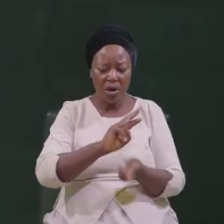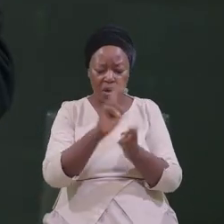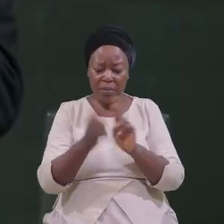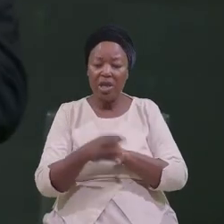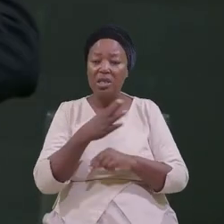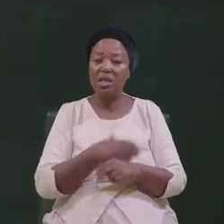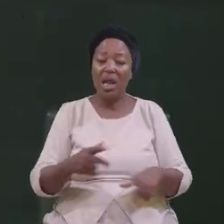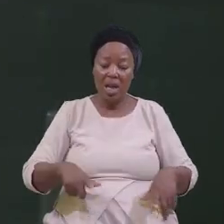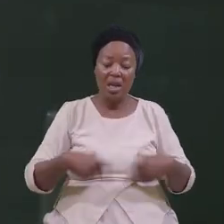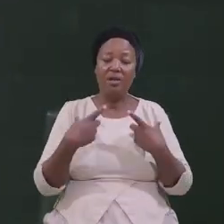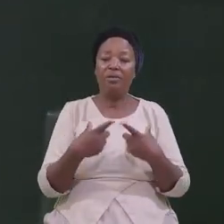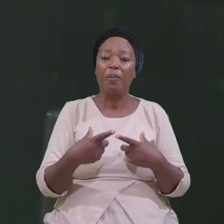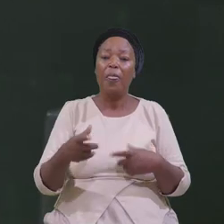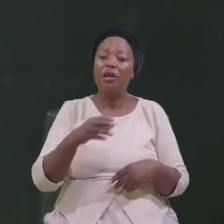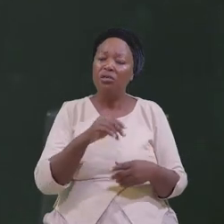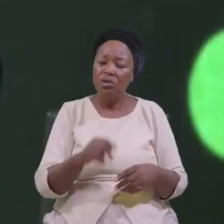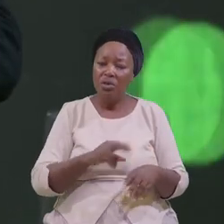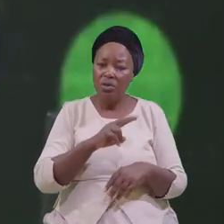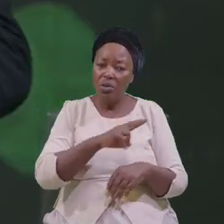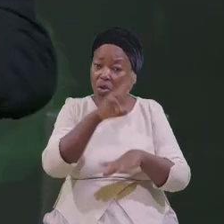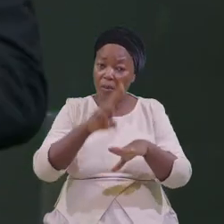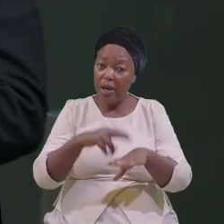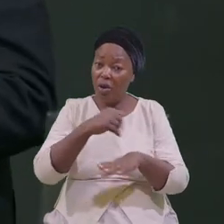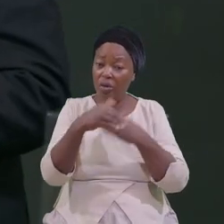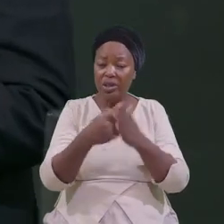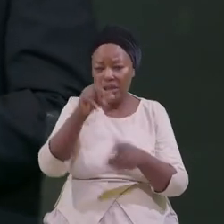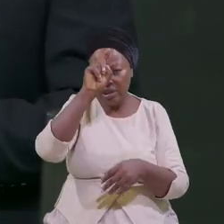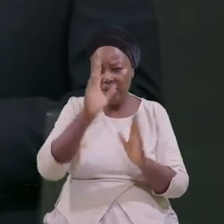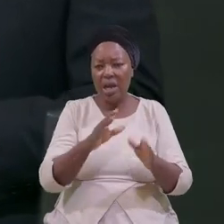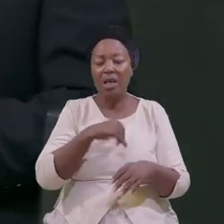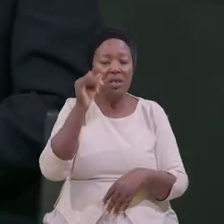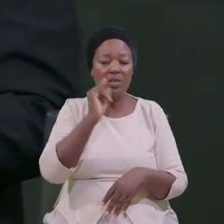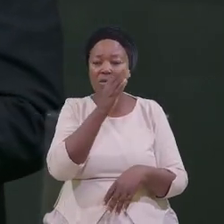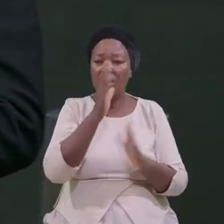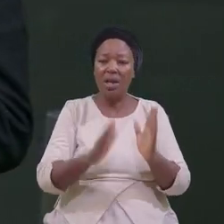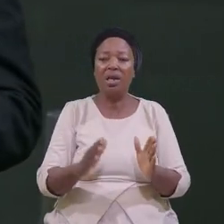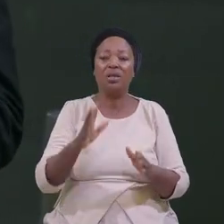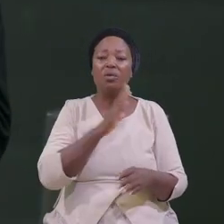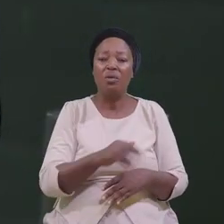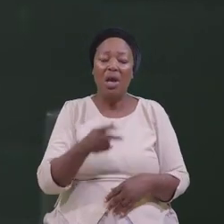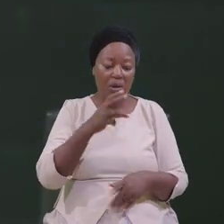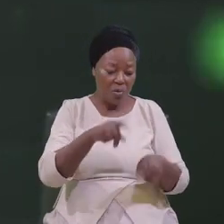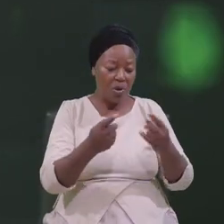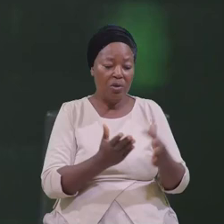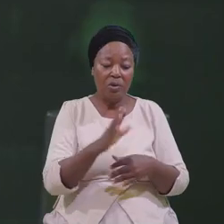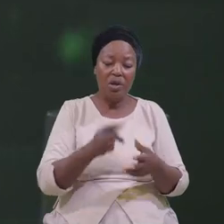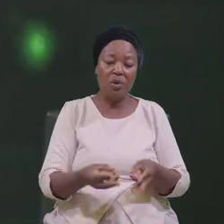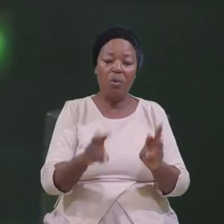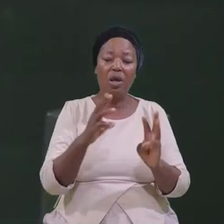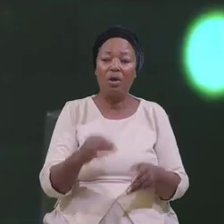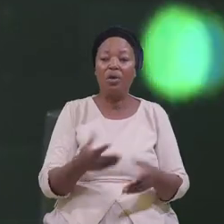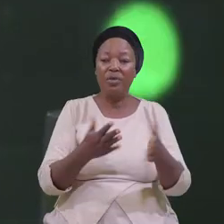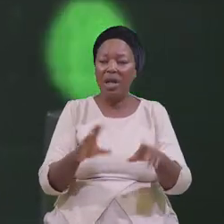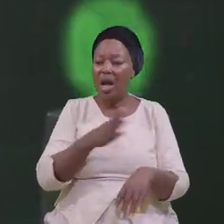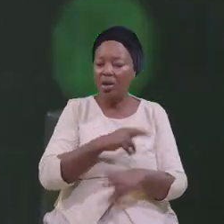So normally all the Egyptians and all the Israelites were worthy of death, and none can say, none